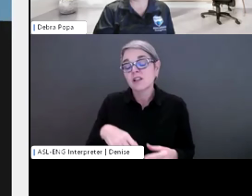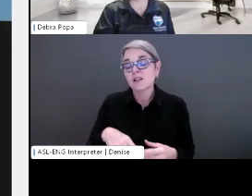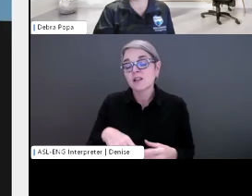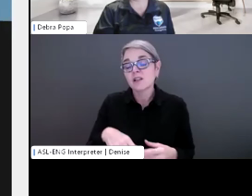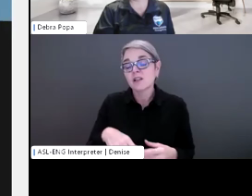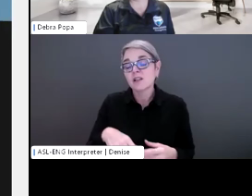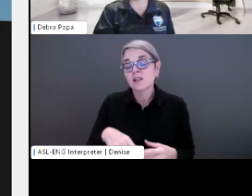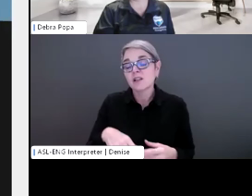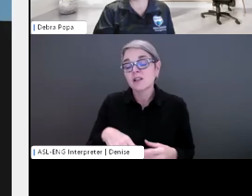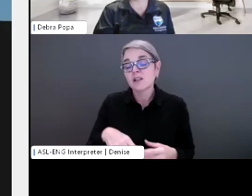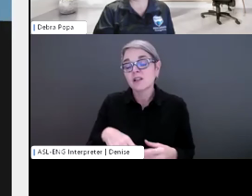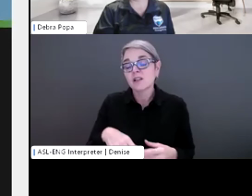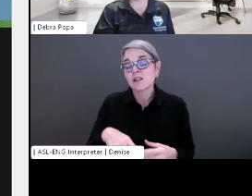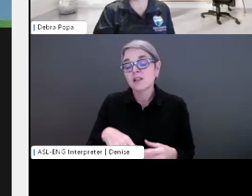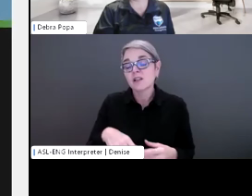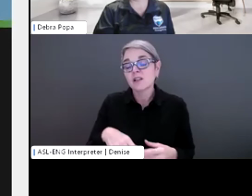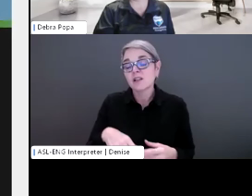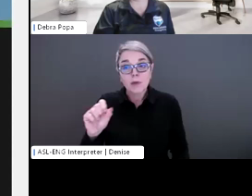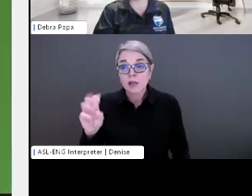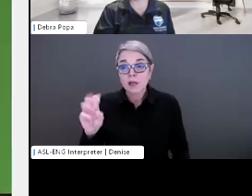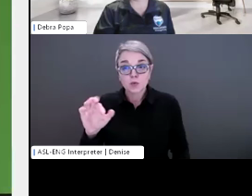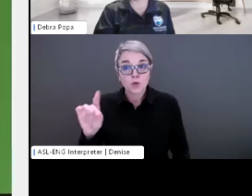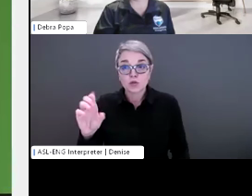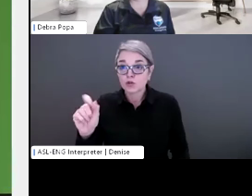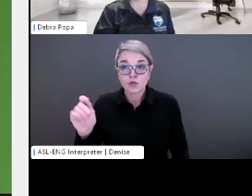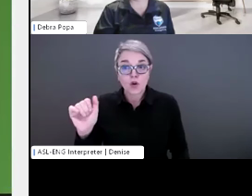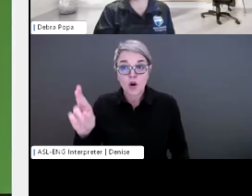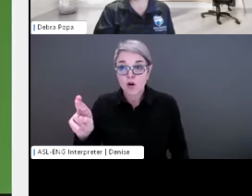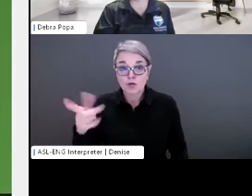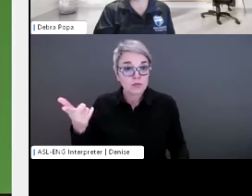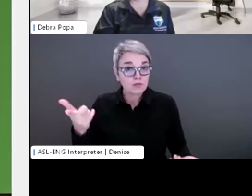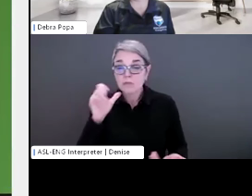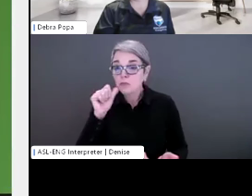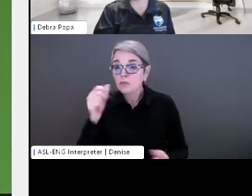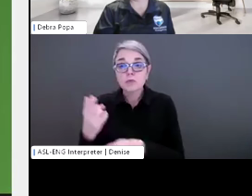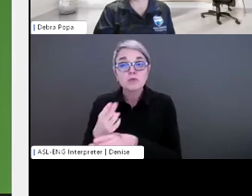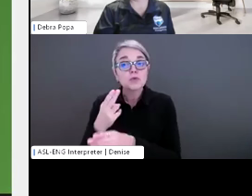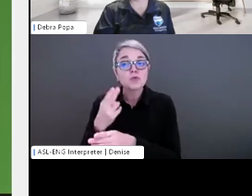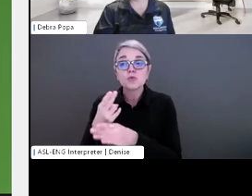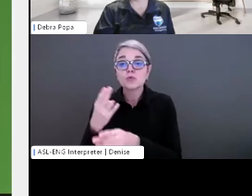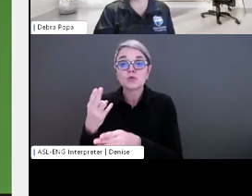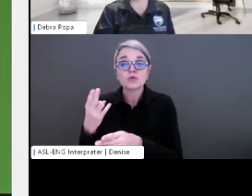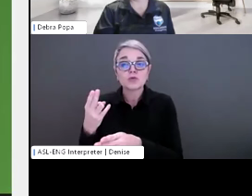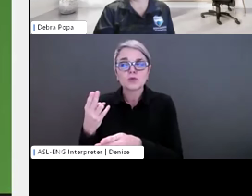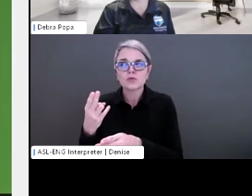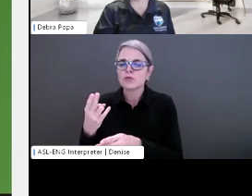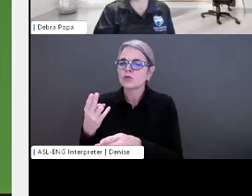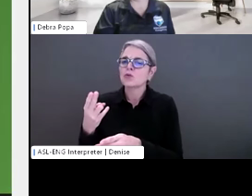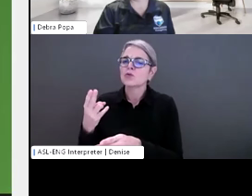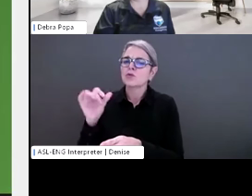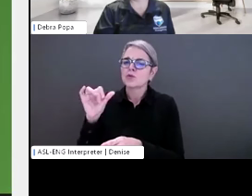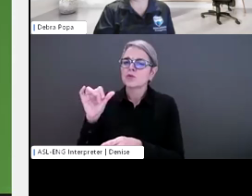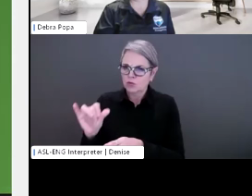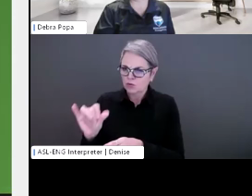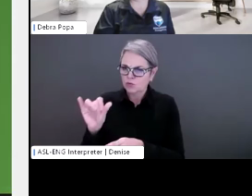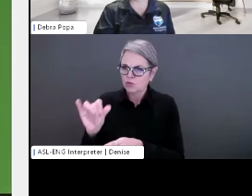because it could be used anywhere. And so that gives you a hint that